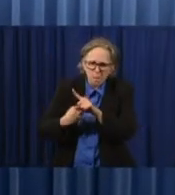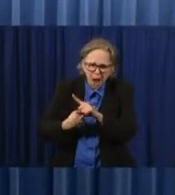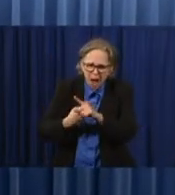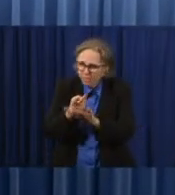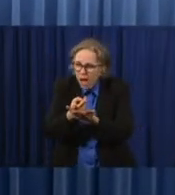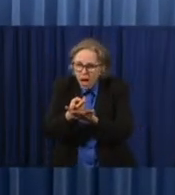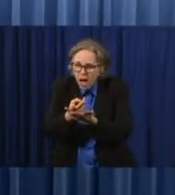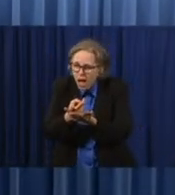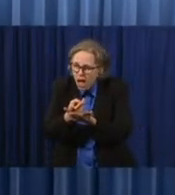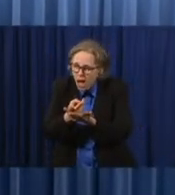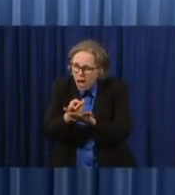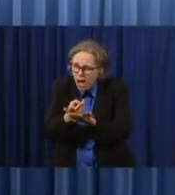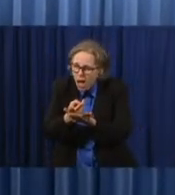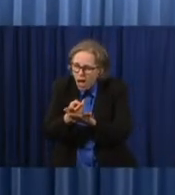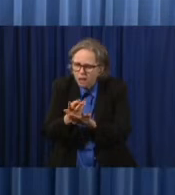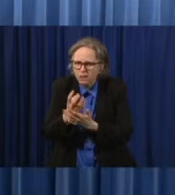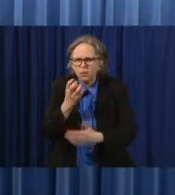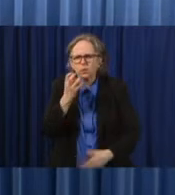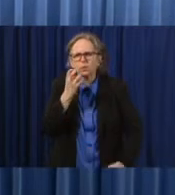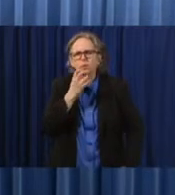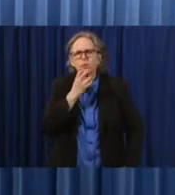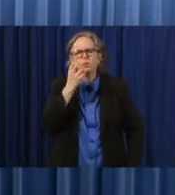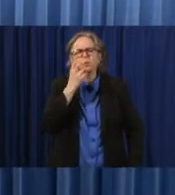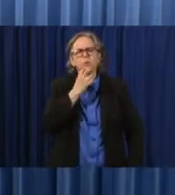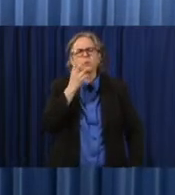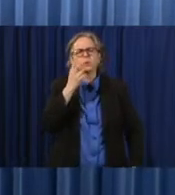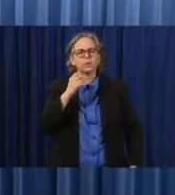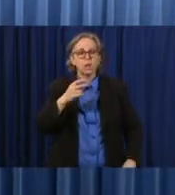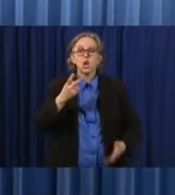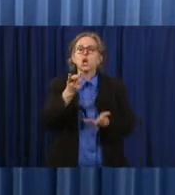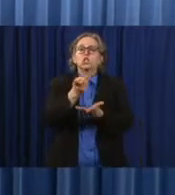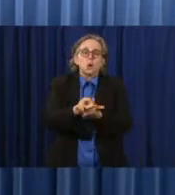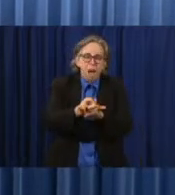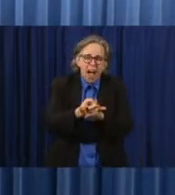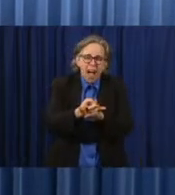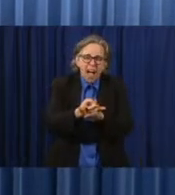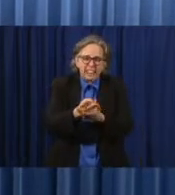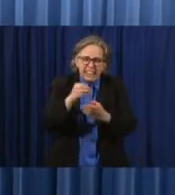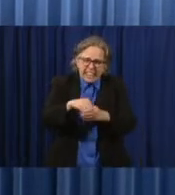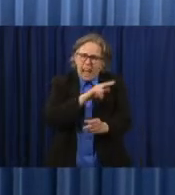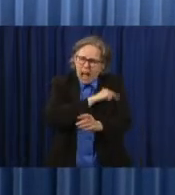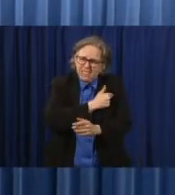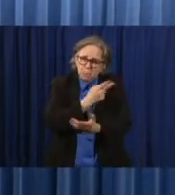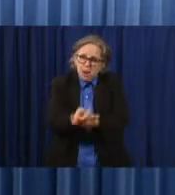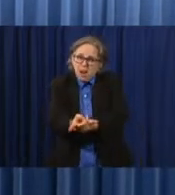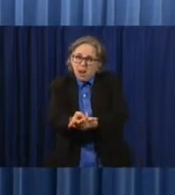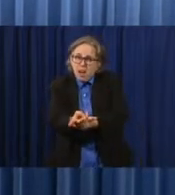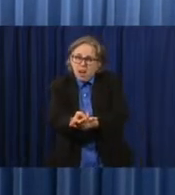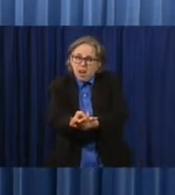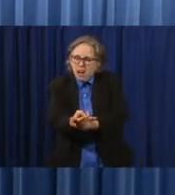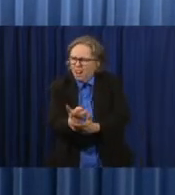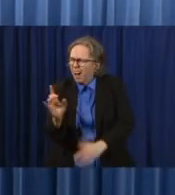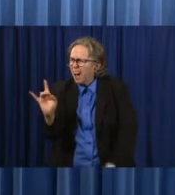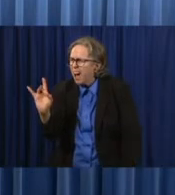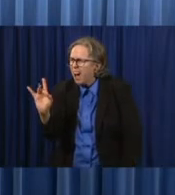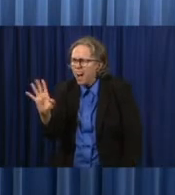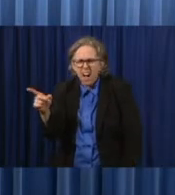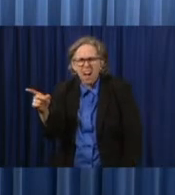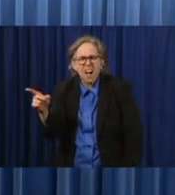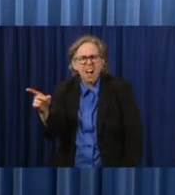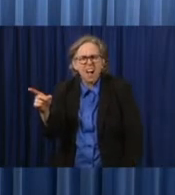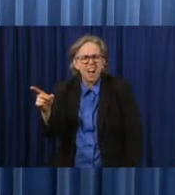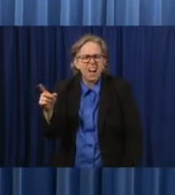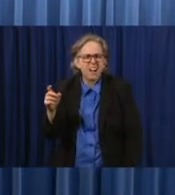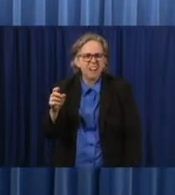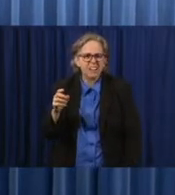back, basically? 2 months on my back in the hospital. Oh. Yes. Wow. Towards the end, they had me